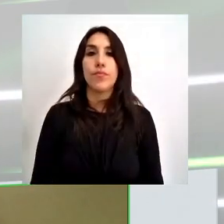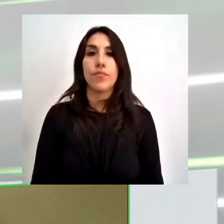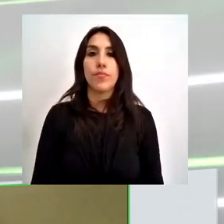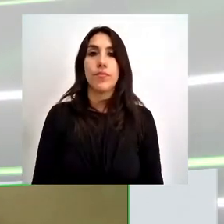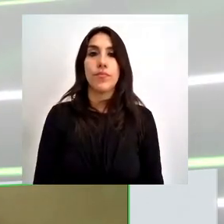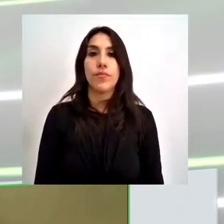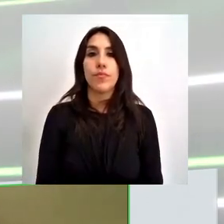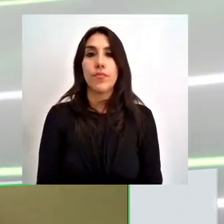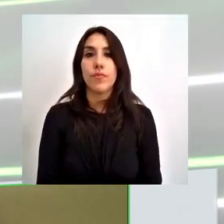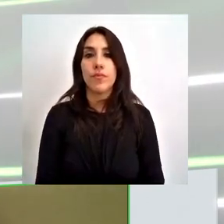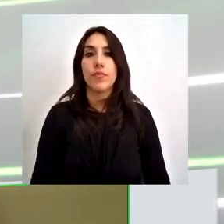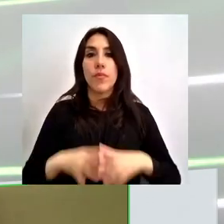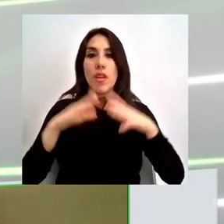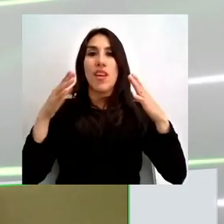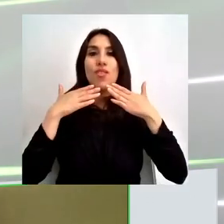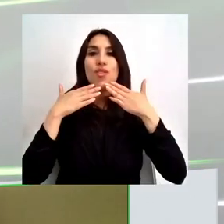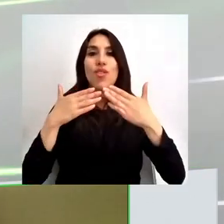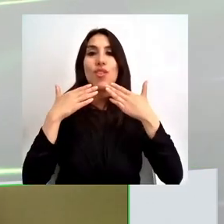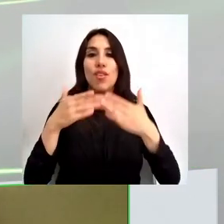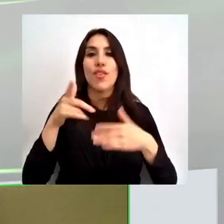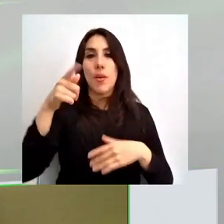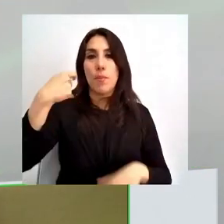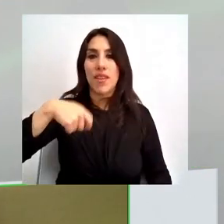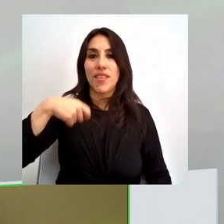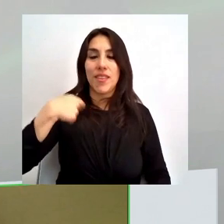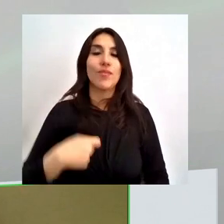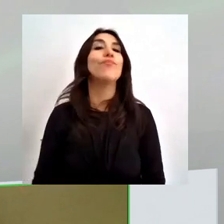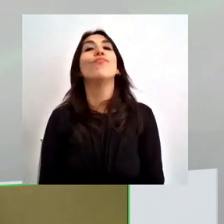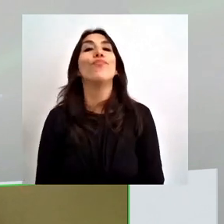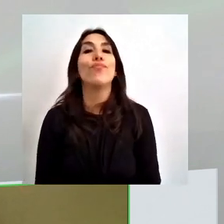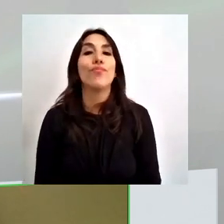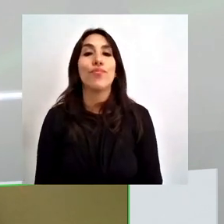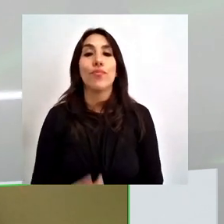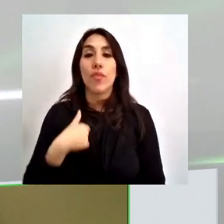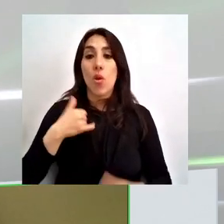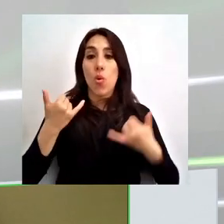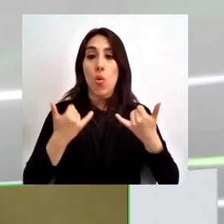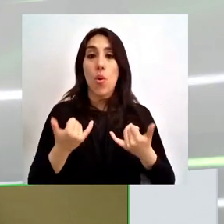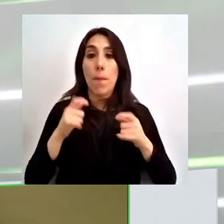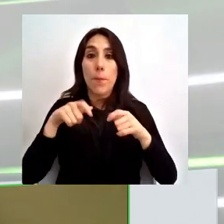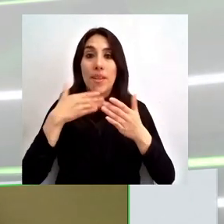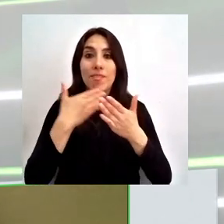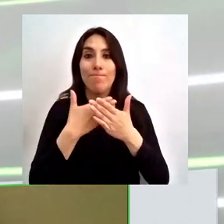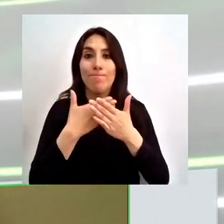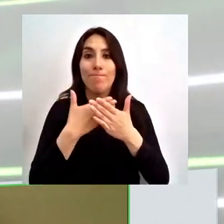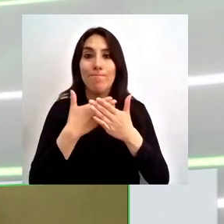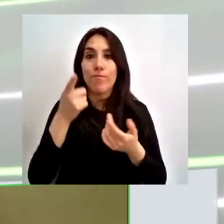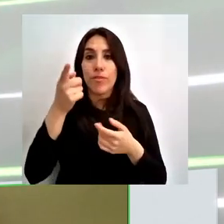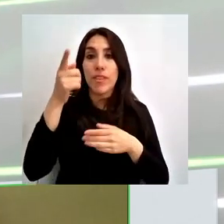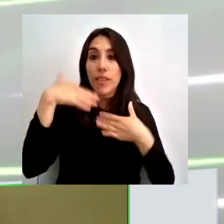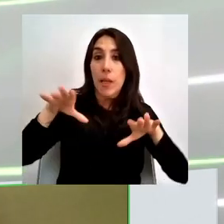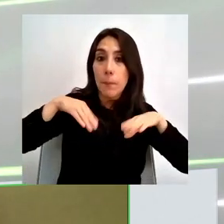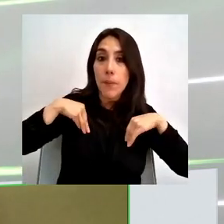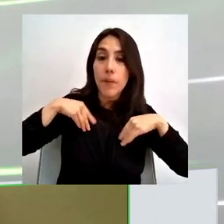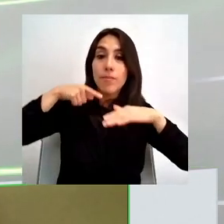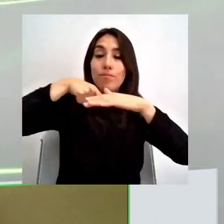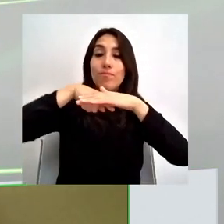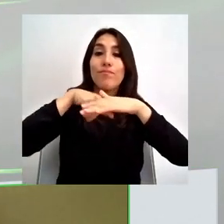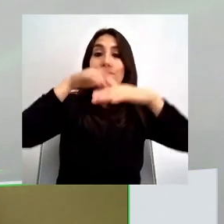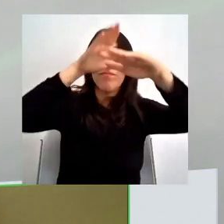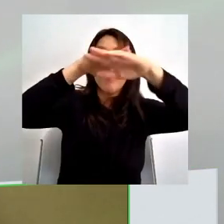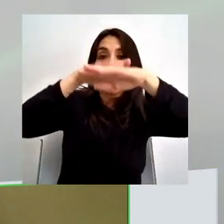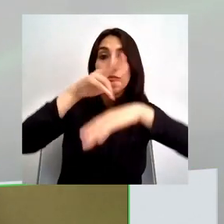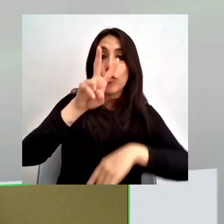Muchas gracias, senador. Thank you very much, Senator. And I accept your proposition